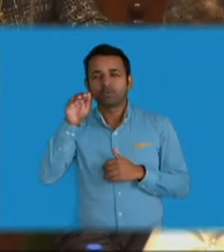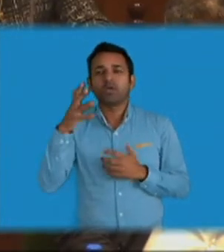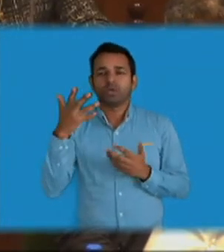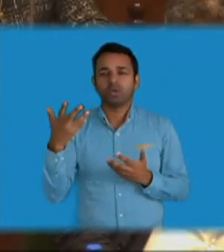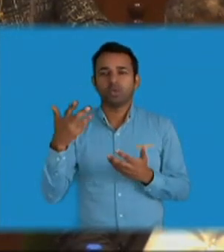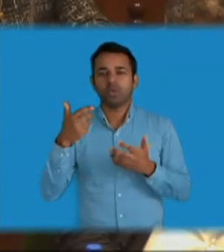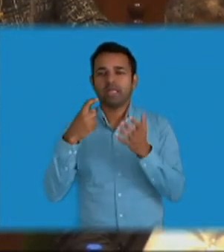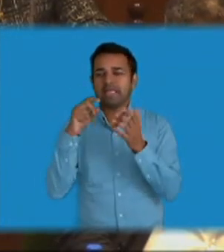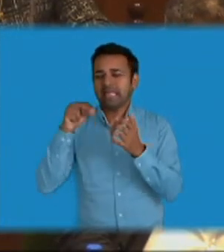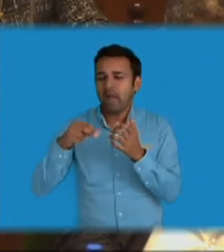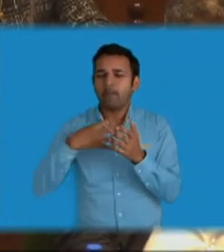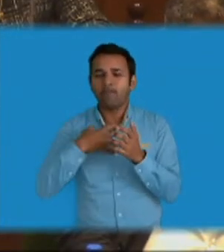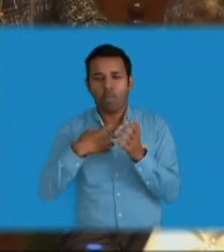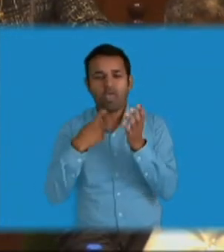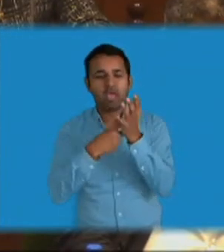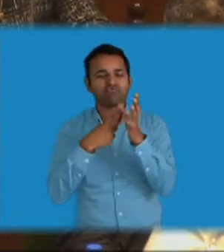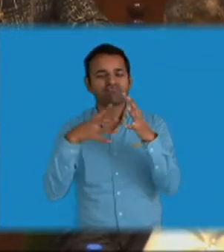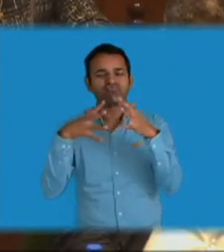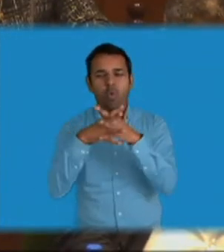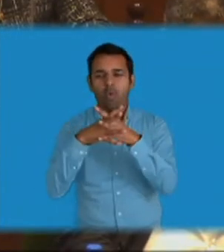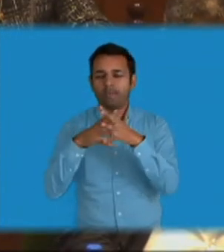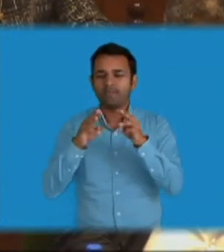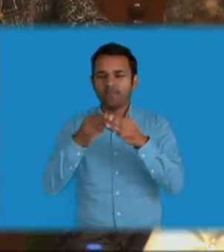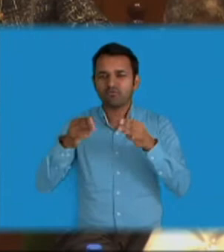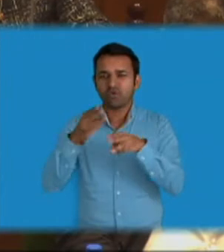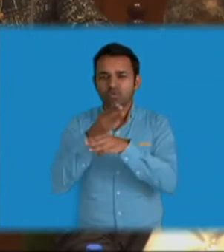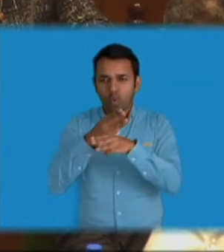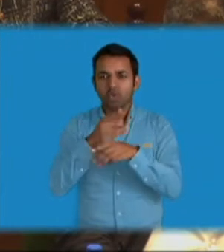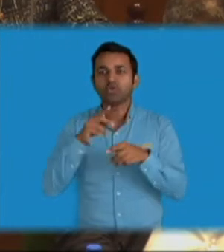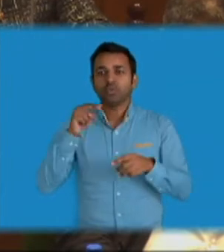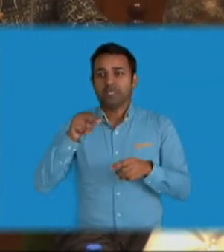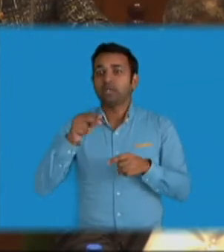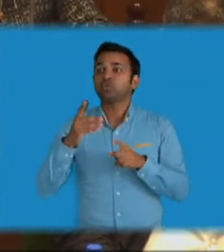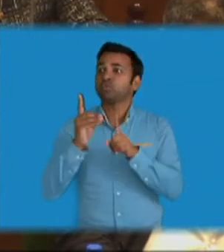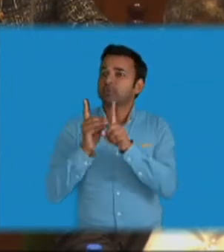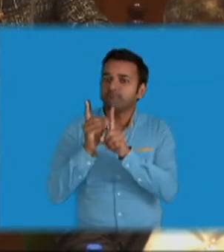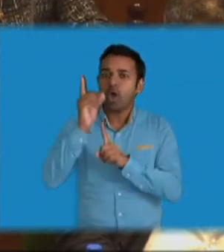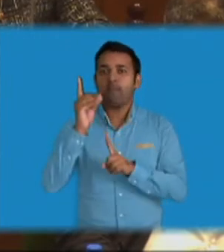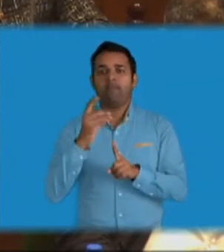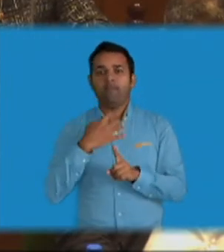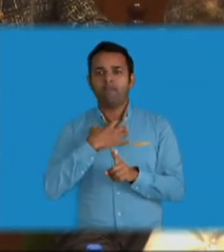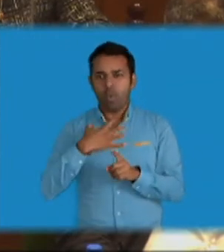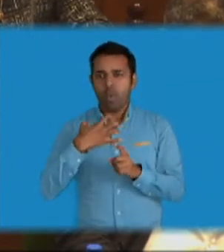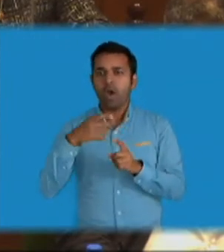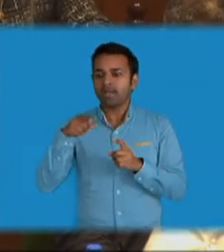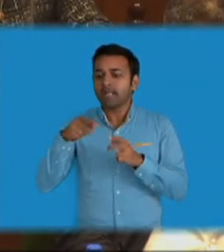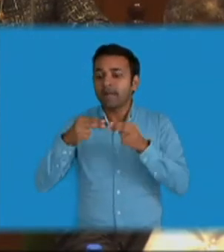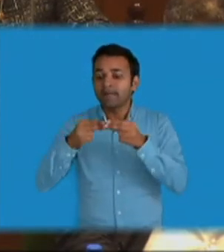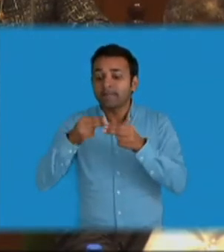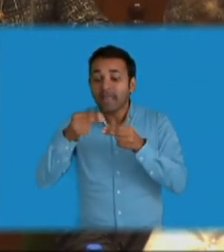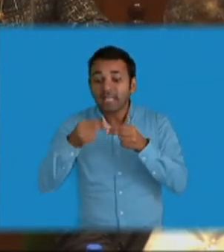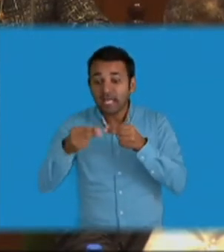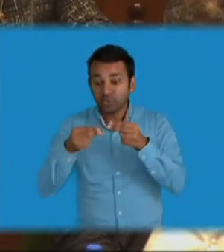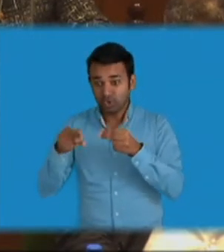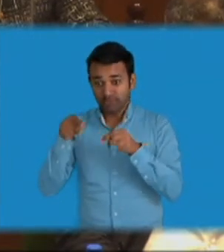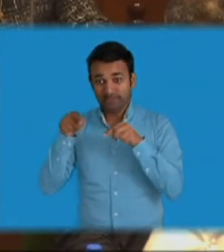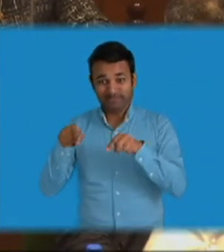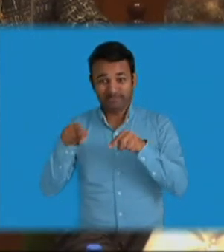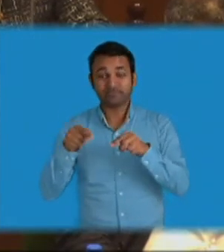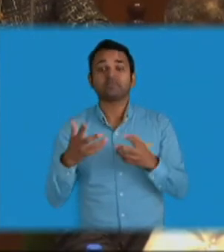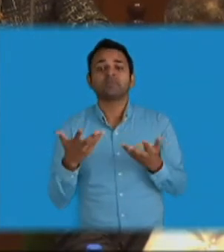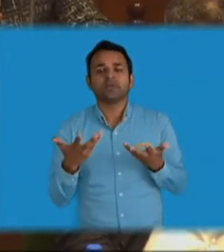government is fully aware of the need to support the development of our plantation resource, as well as the need to encourage the